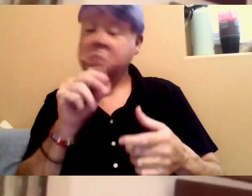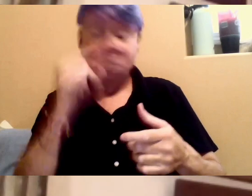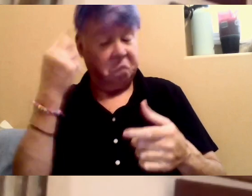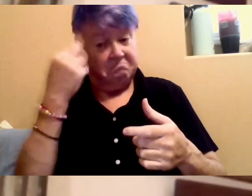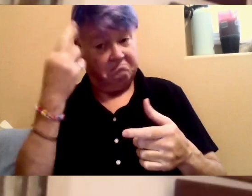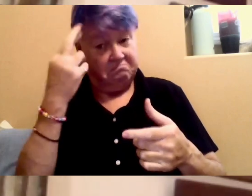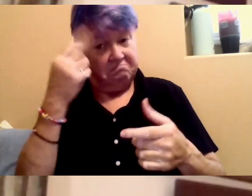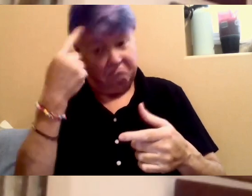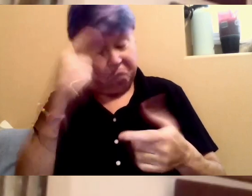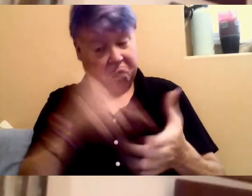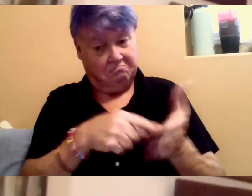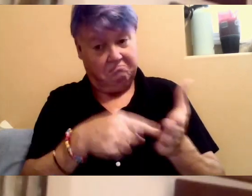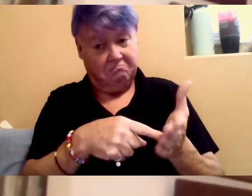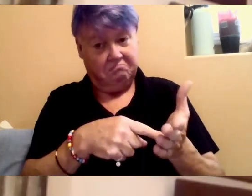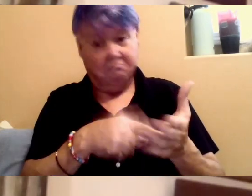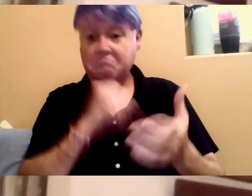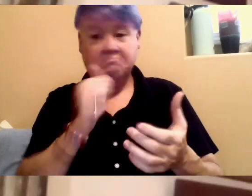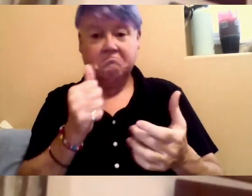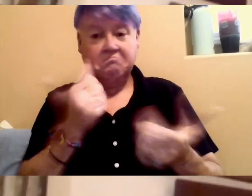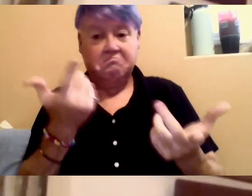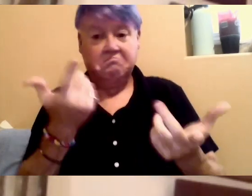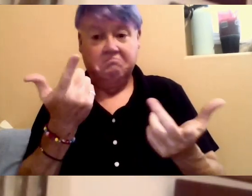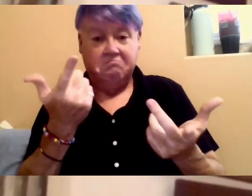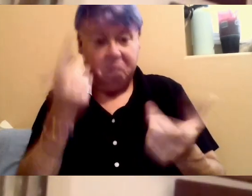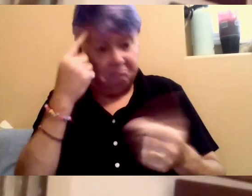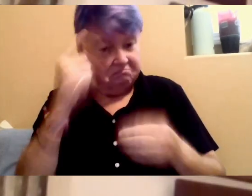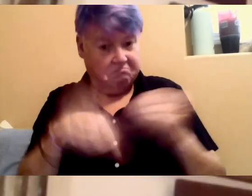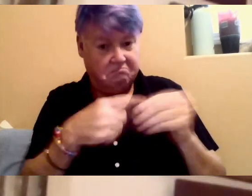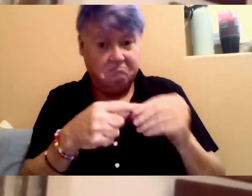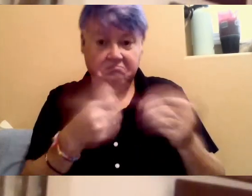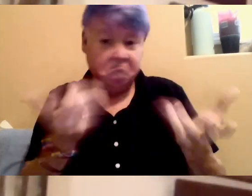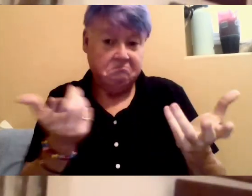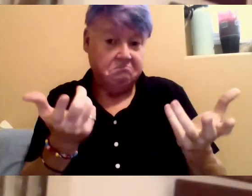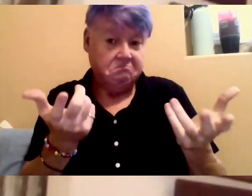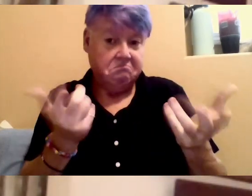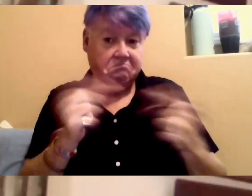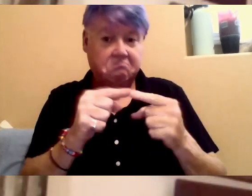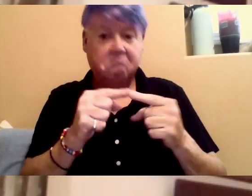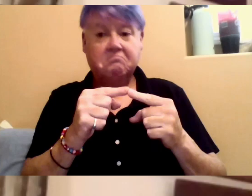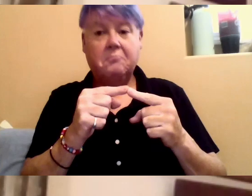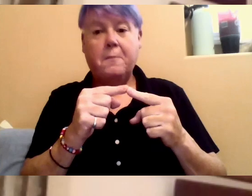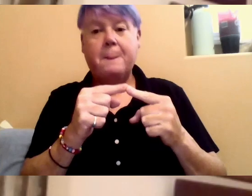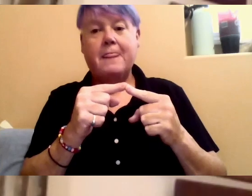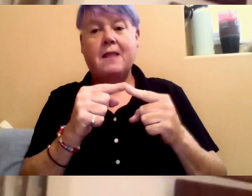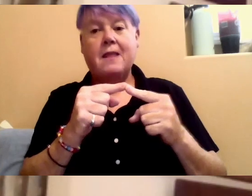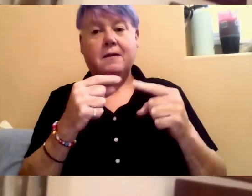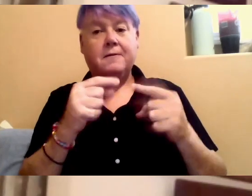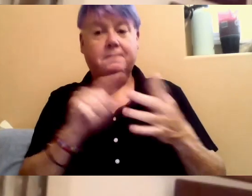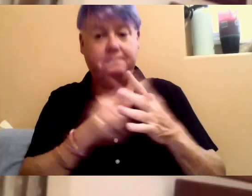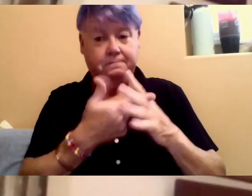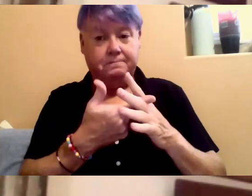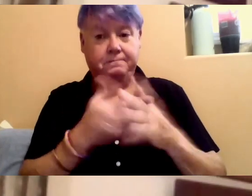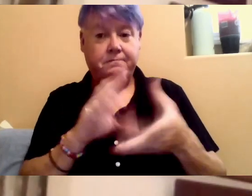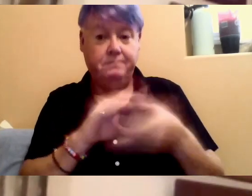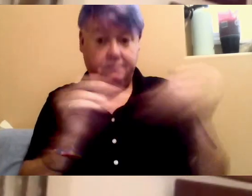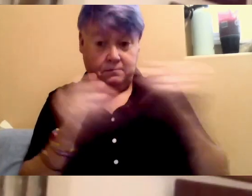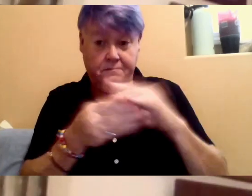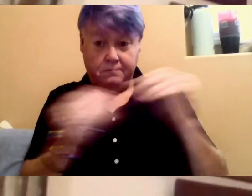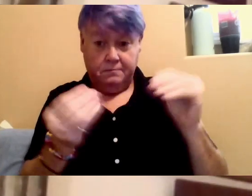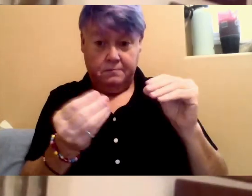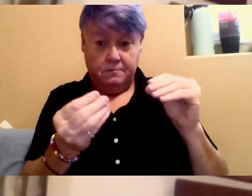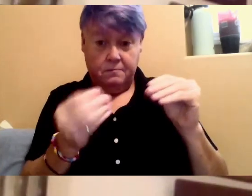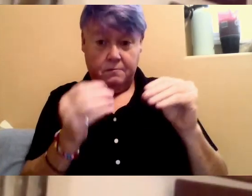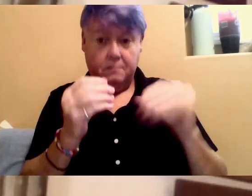I was completely committed to the book and the storyline, and Arthur